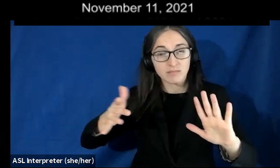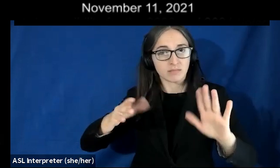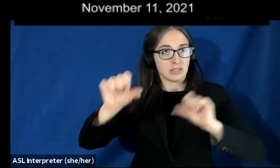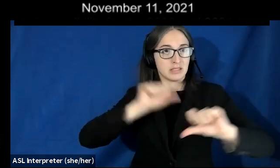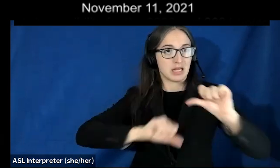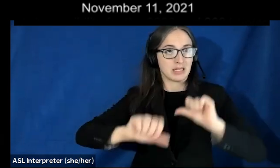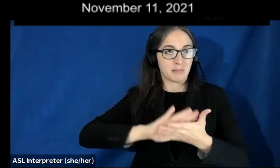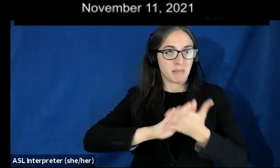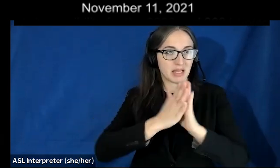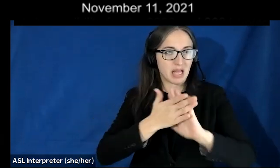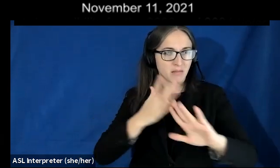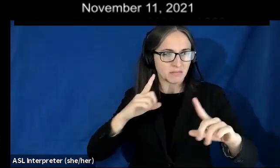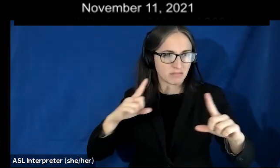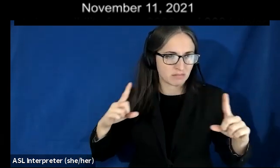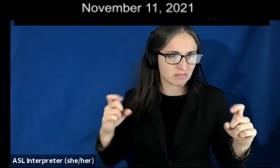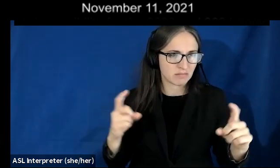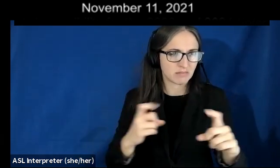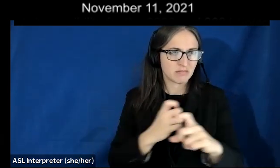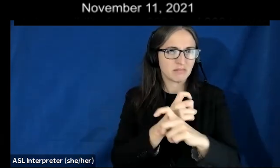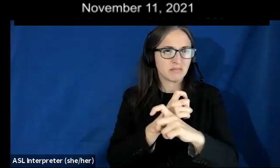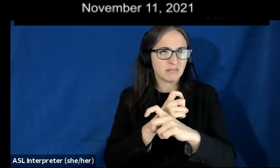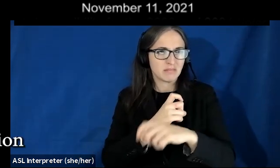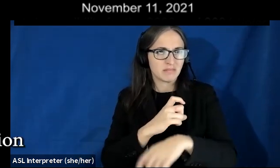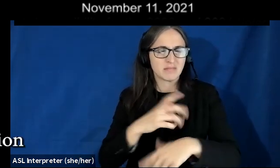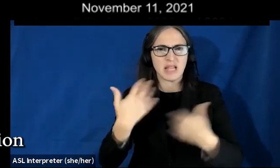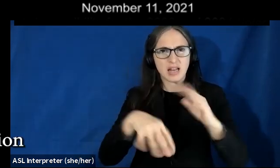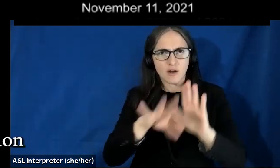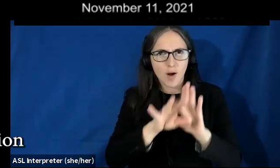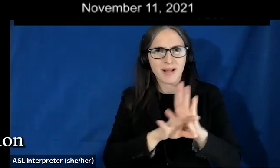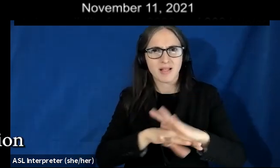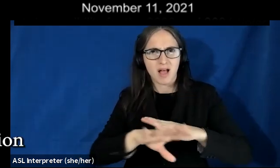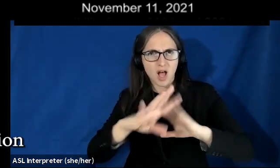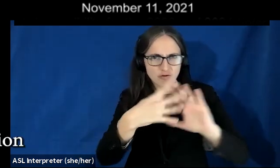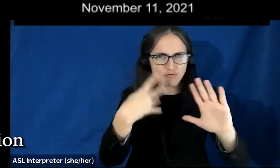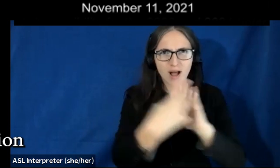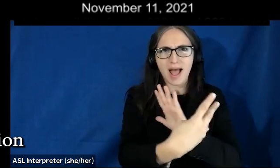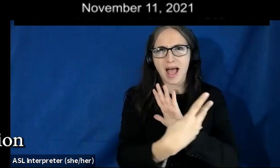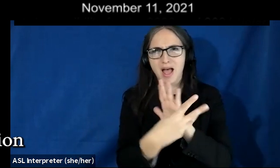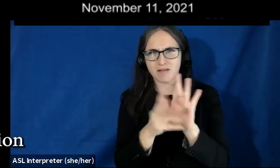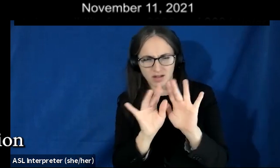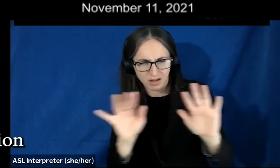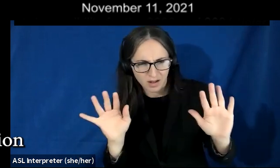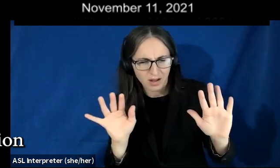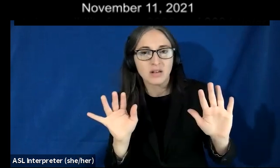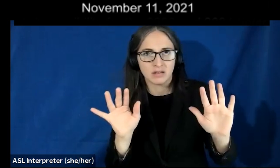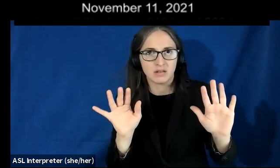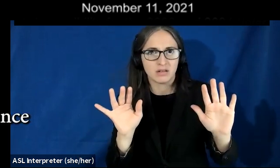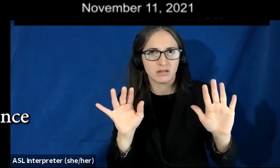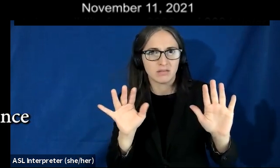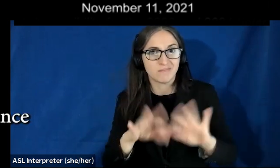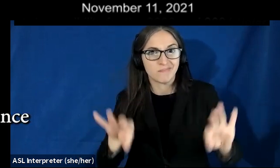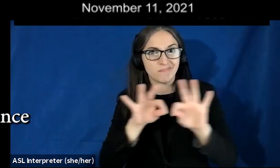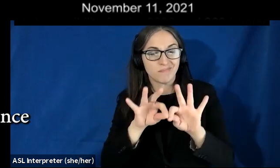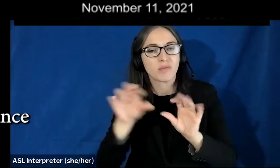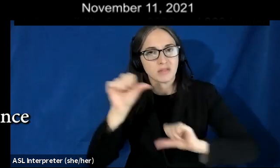with symbols and with formulas, with graphs, and that we needed science education